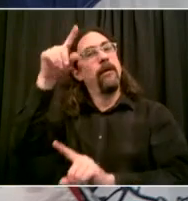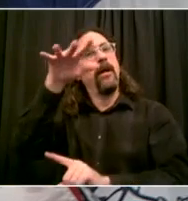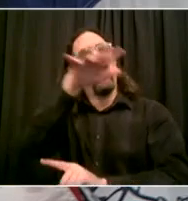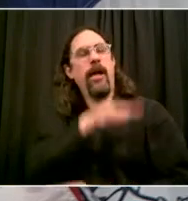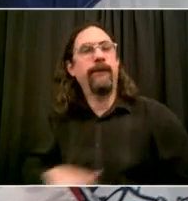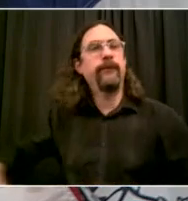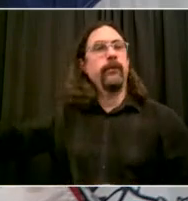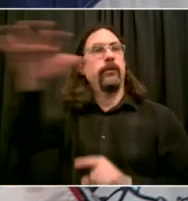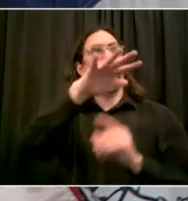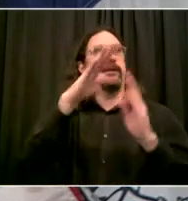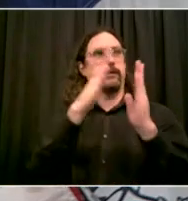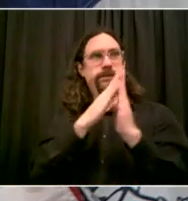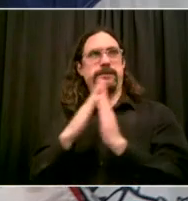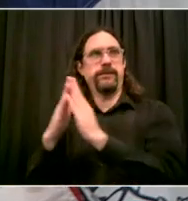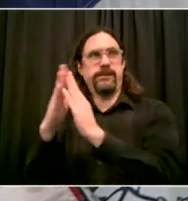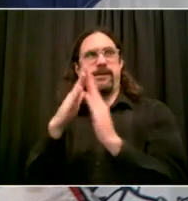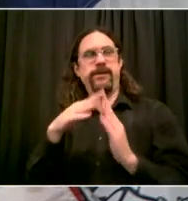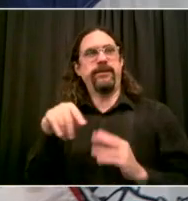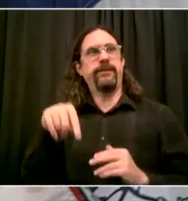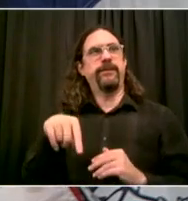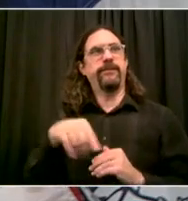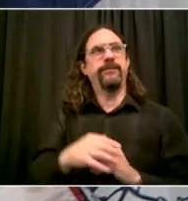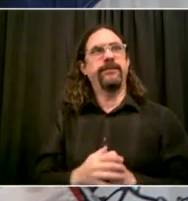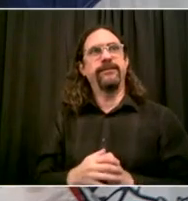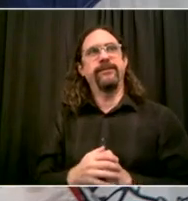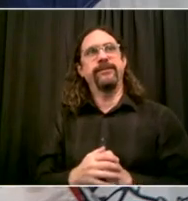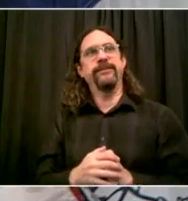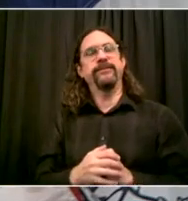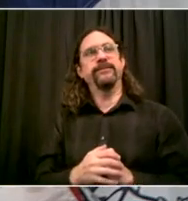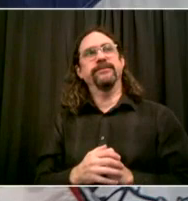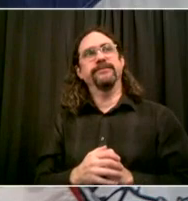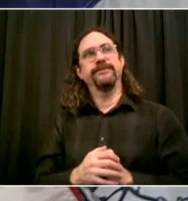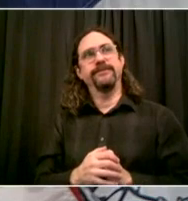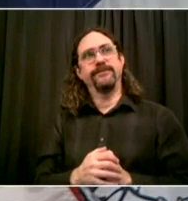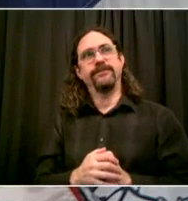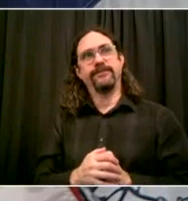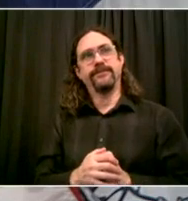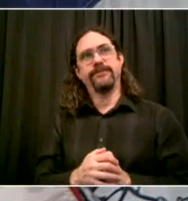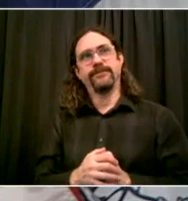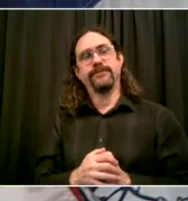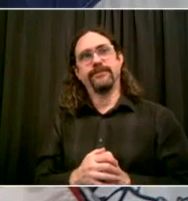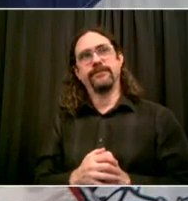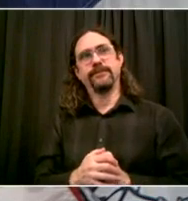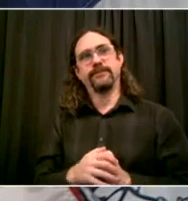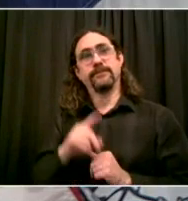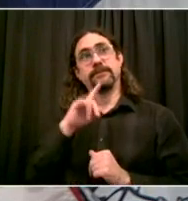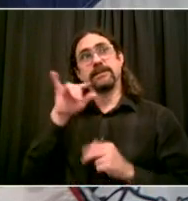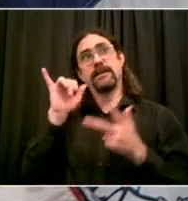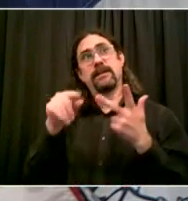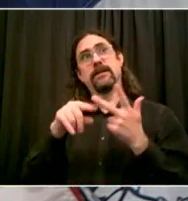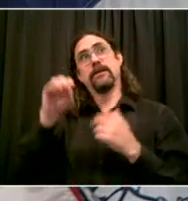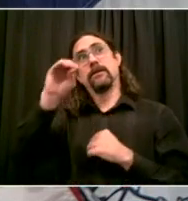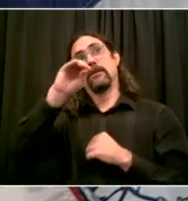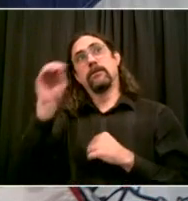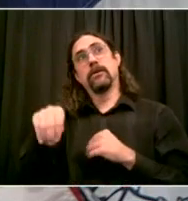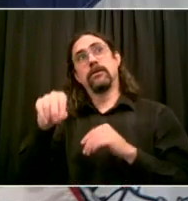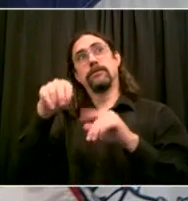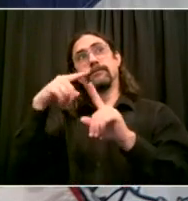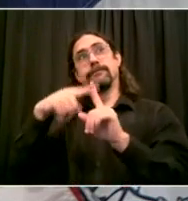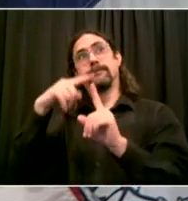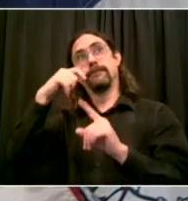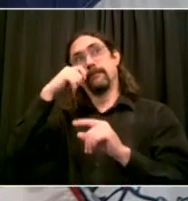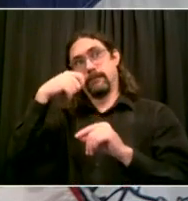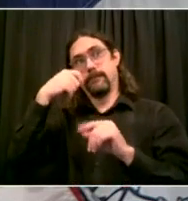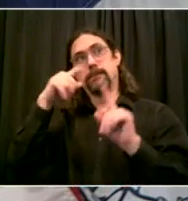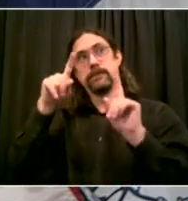obviously a key indicator. That's what we've put forward as the indicator to watch in terms of our school system.